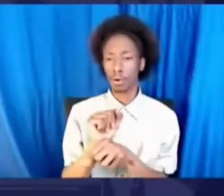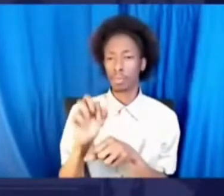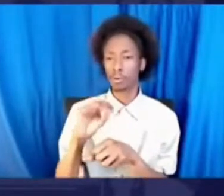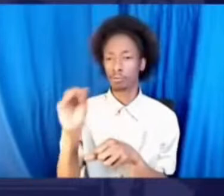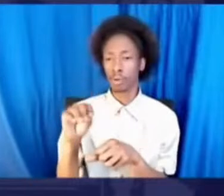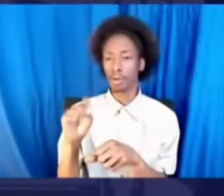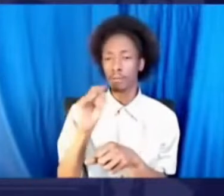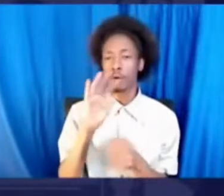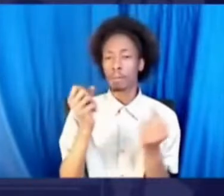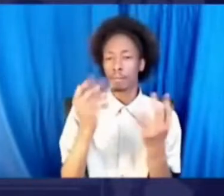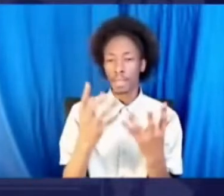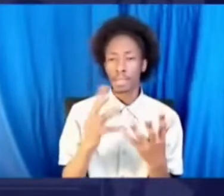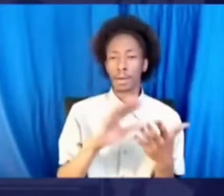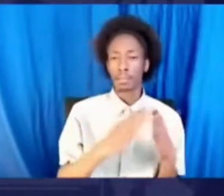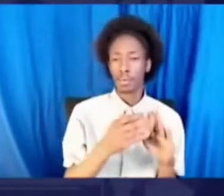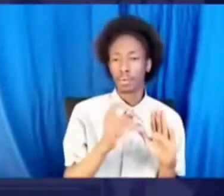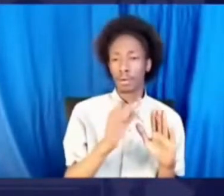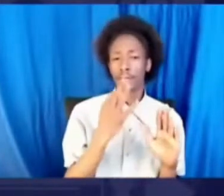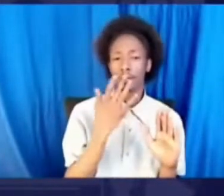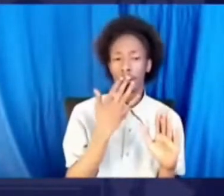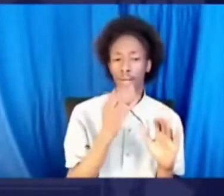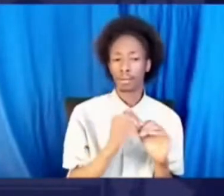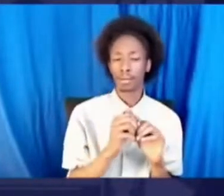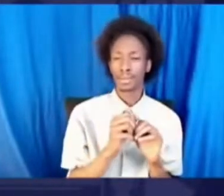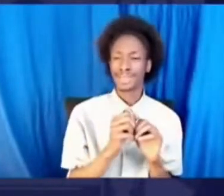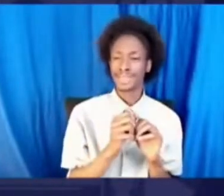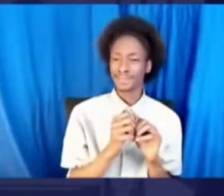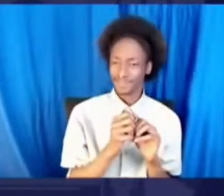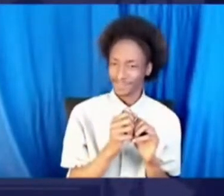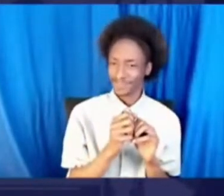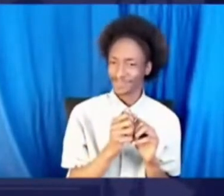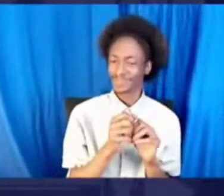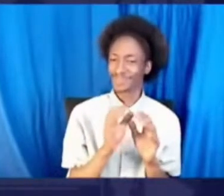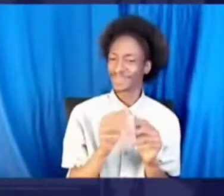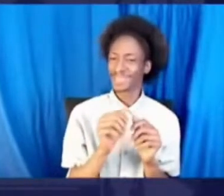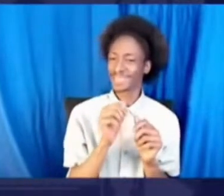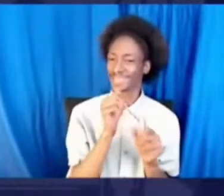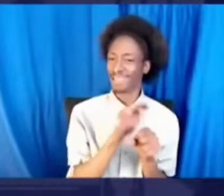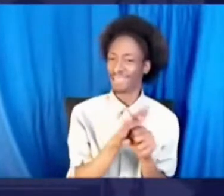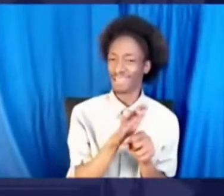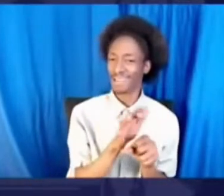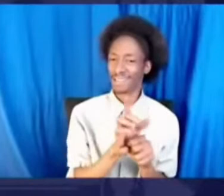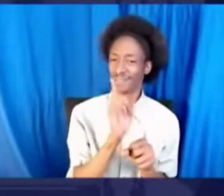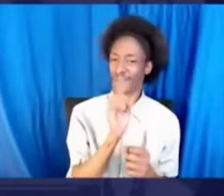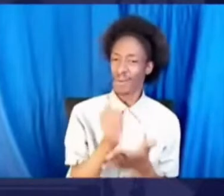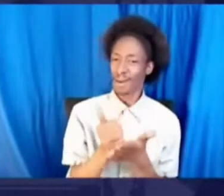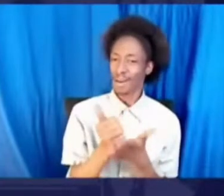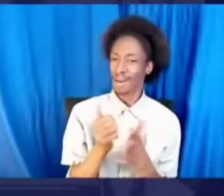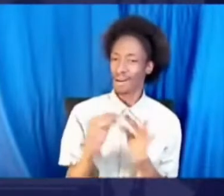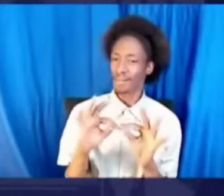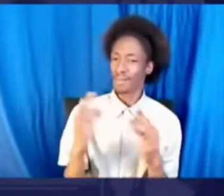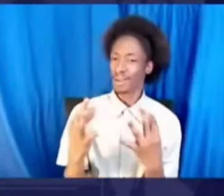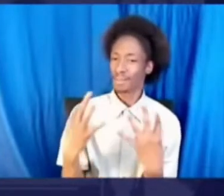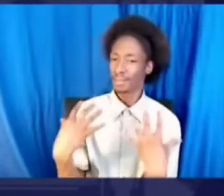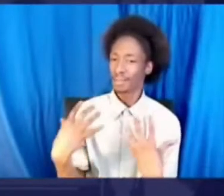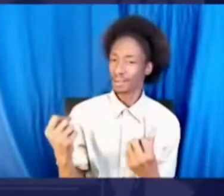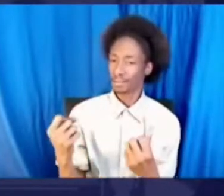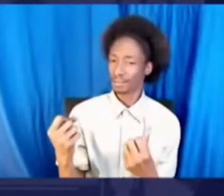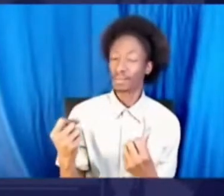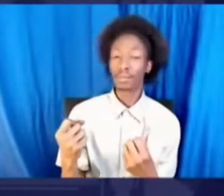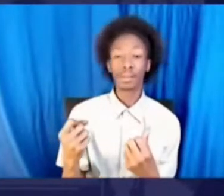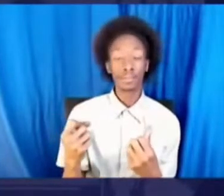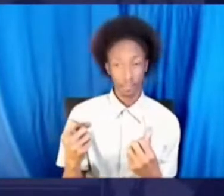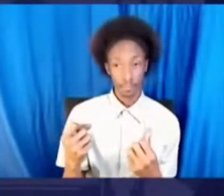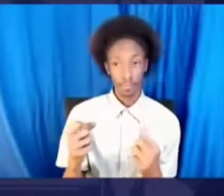of color. But it's not enough to help families simply recover. Together,